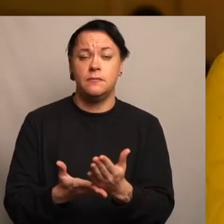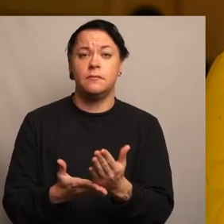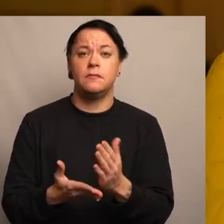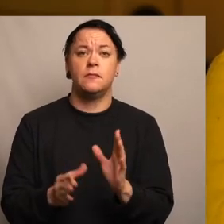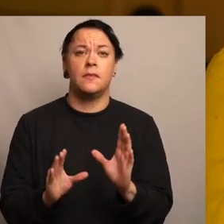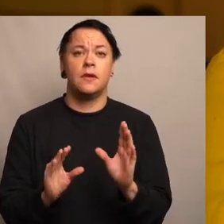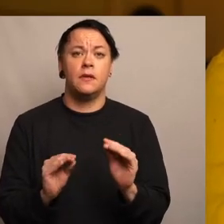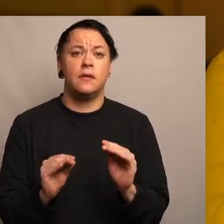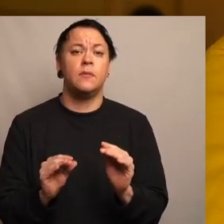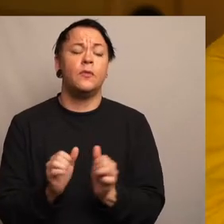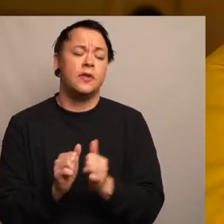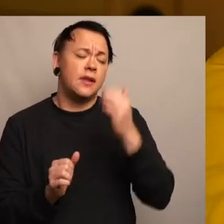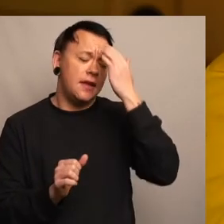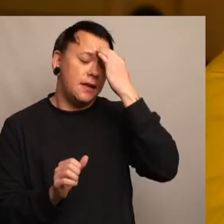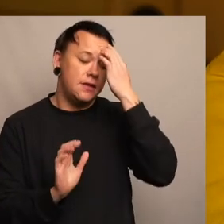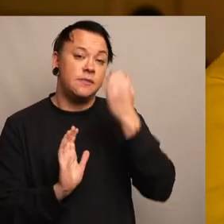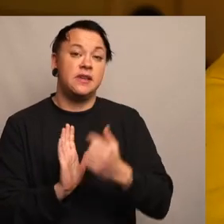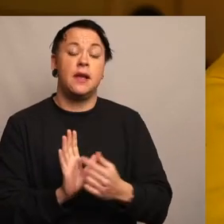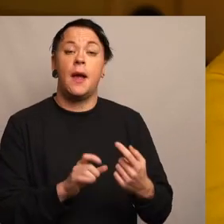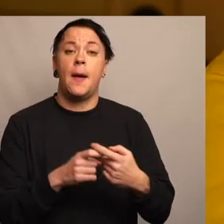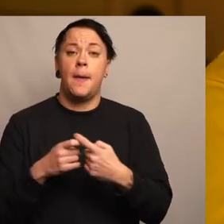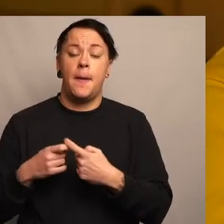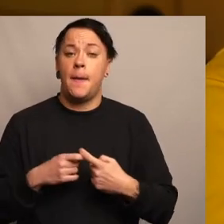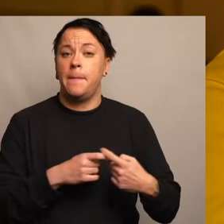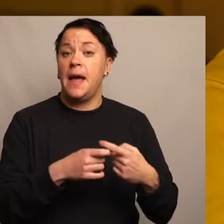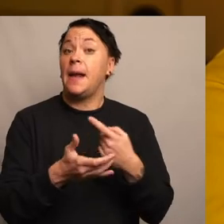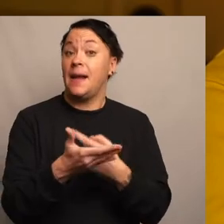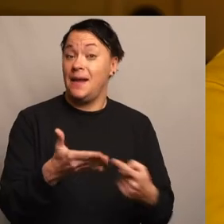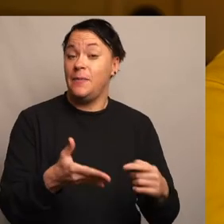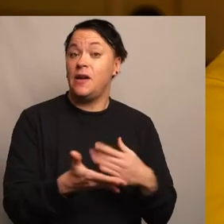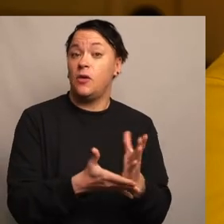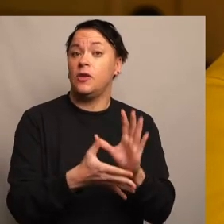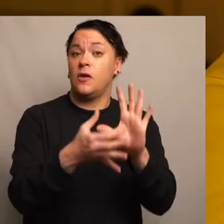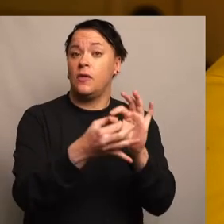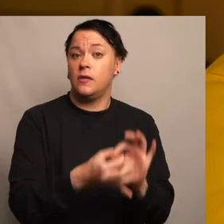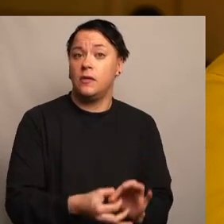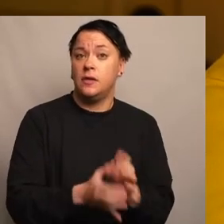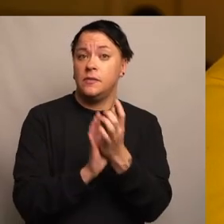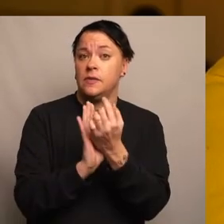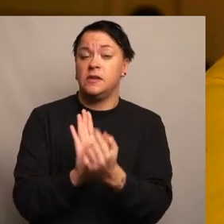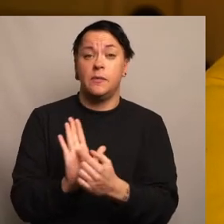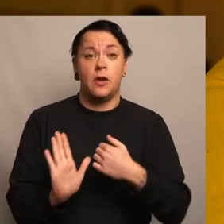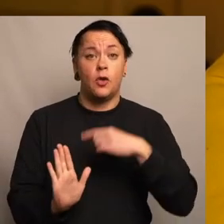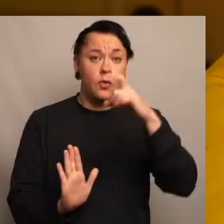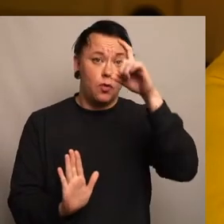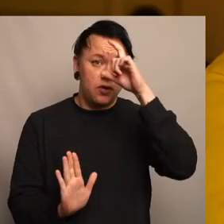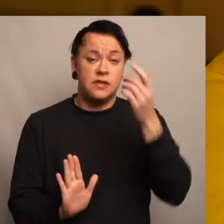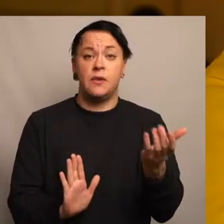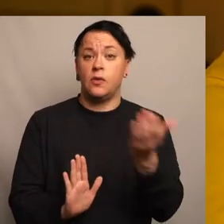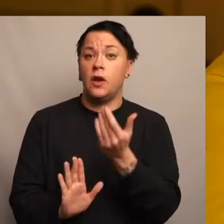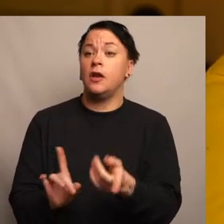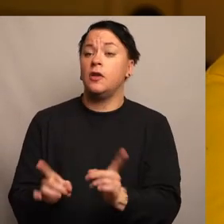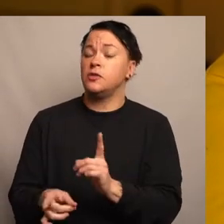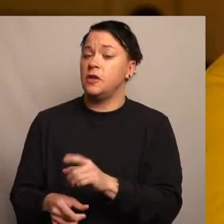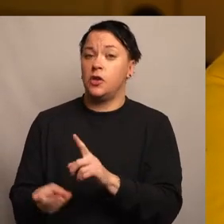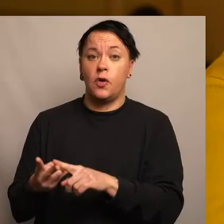the name of the family. Just, I am from Tunisia. Give me a Tunisian family name. I can tell 80% from the person which area I come. So people